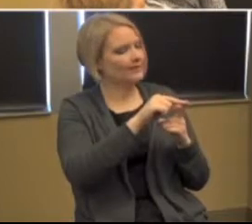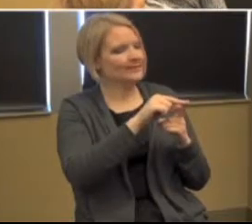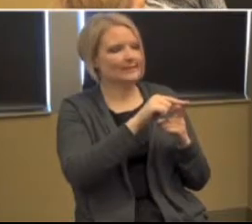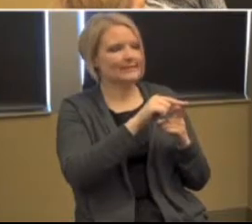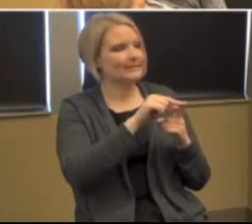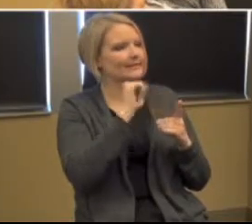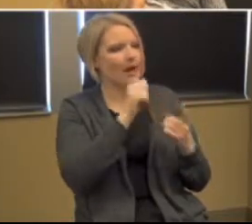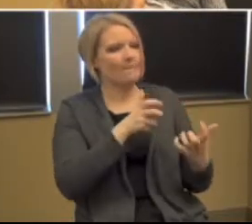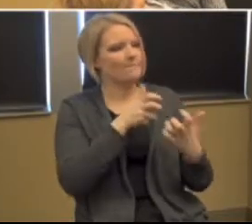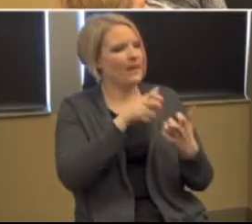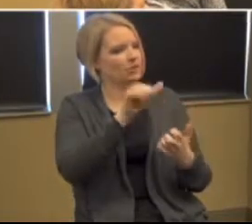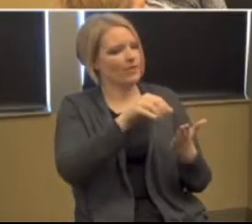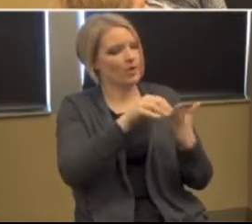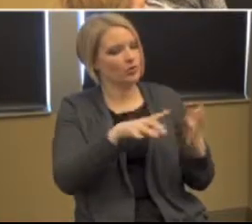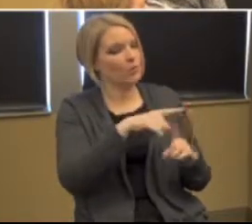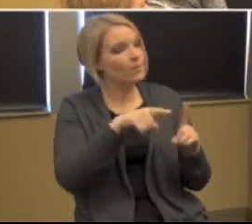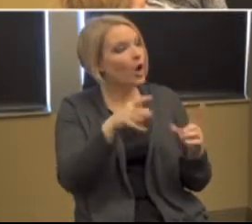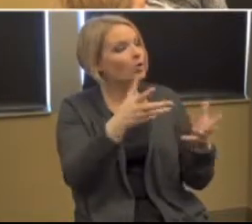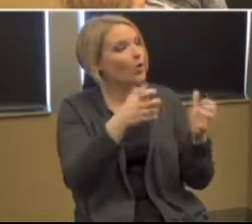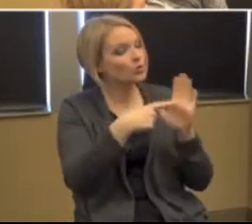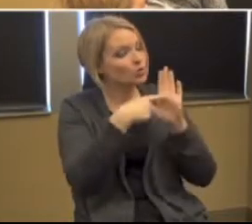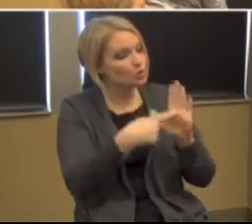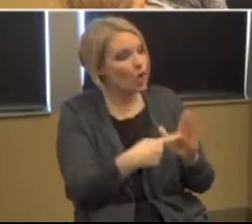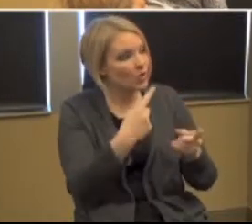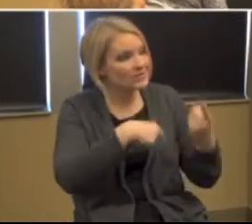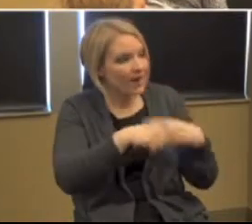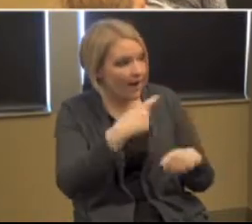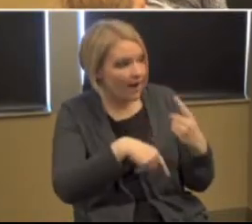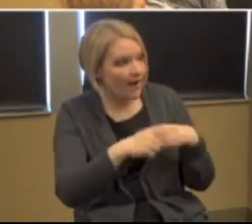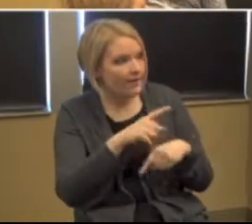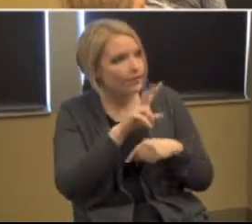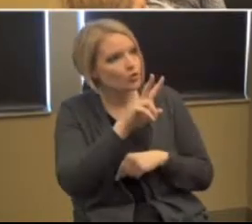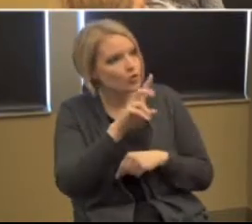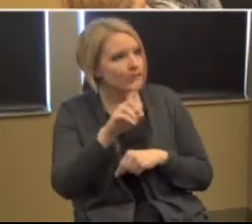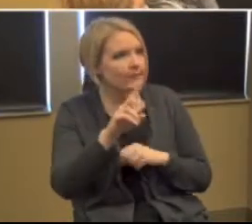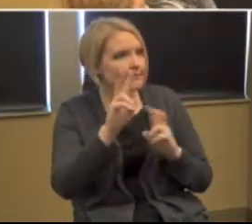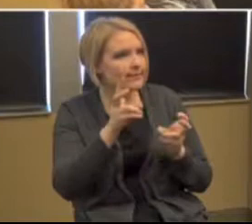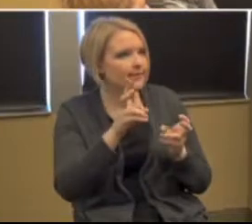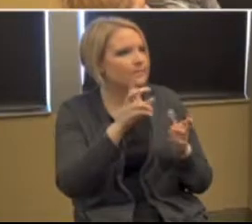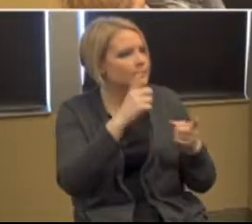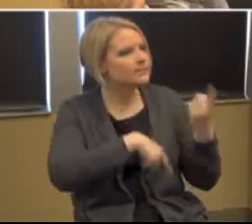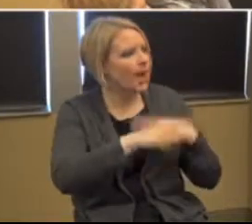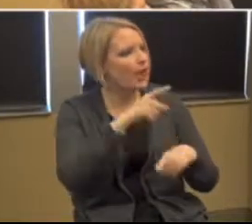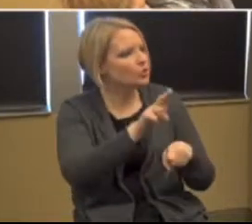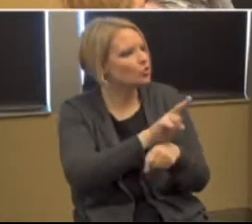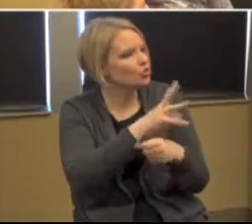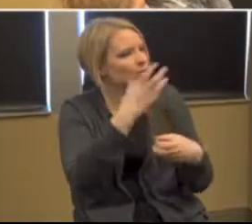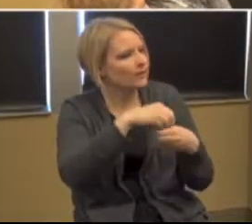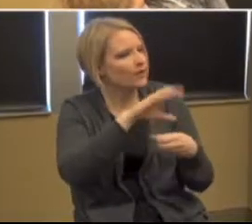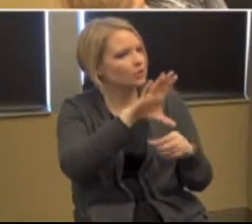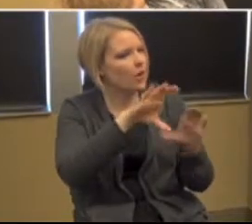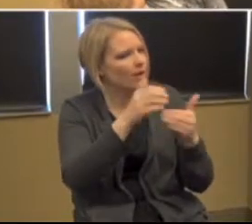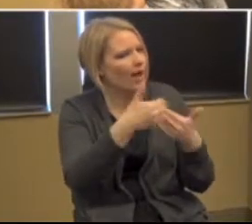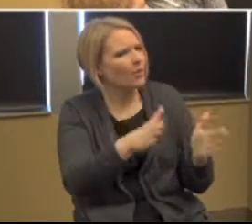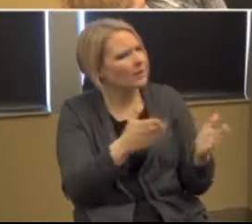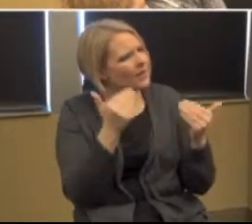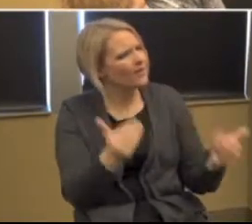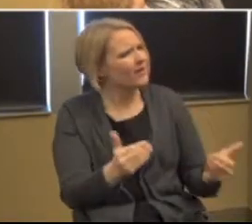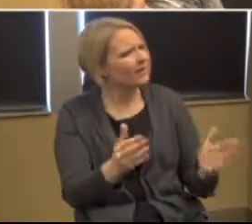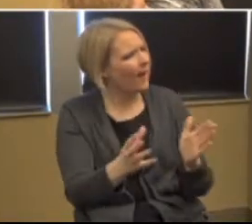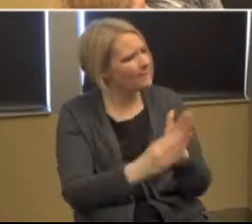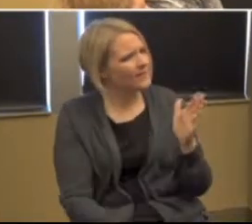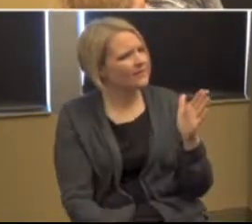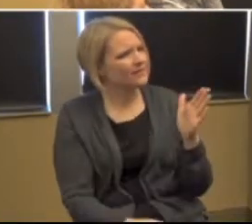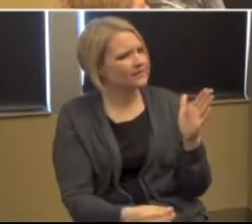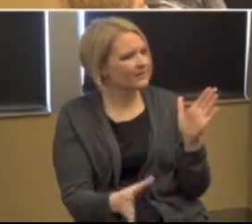like to put in a 2D representation of the sign that you use in your classroom, copy them.